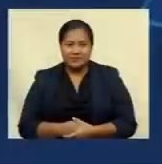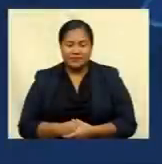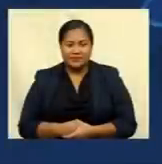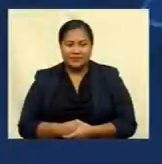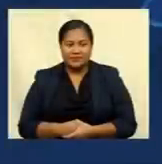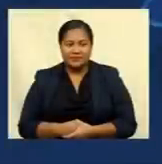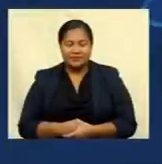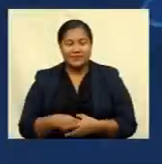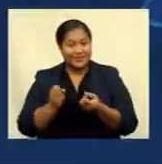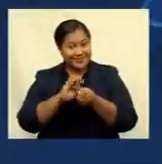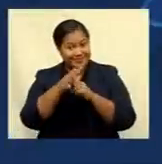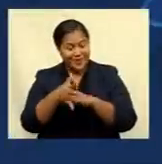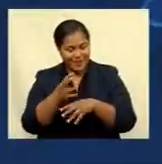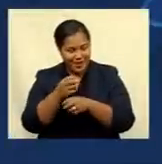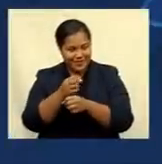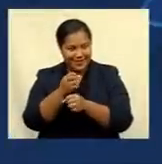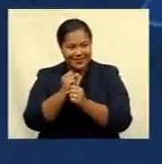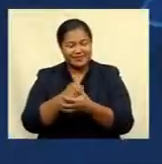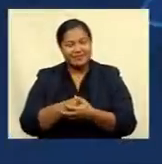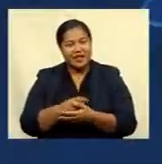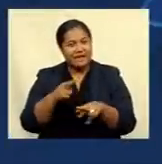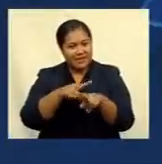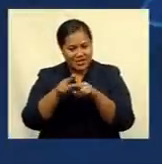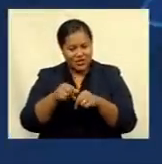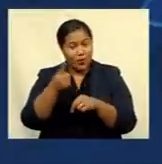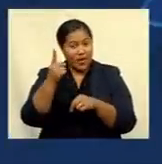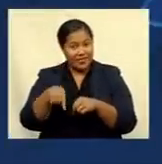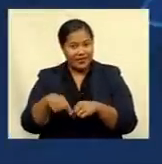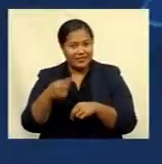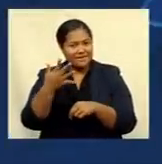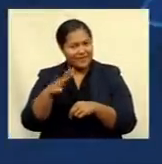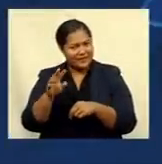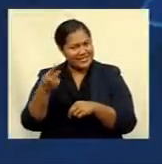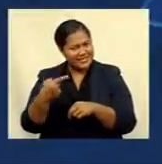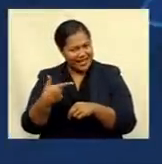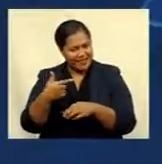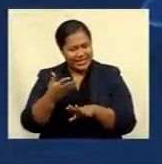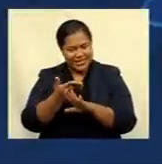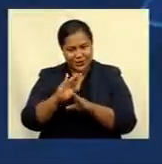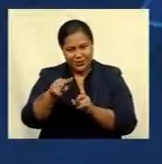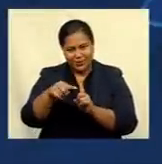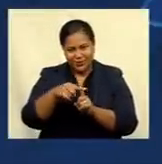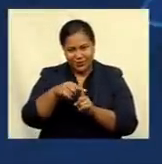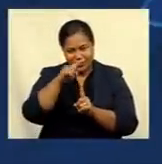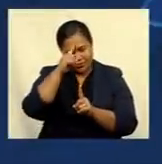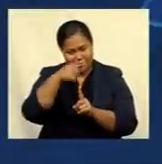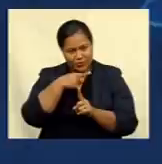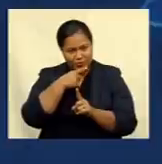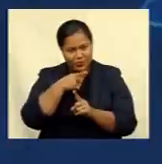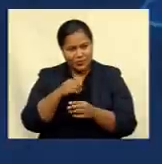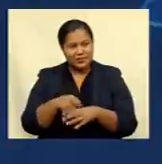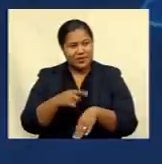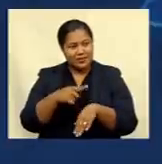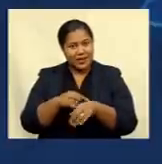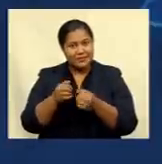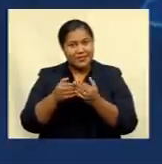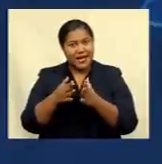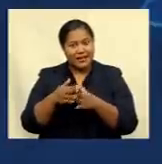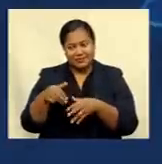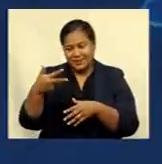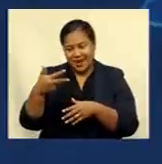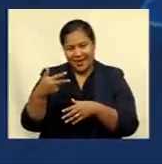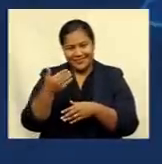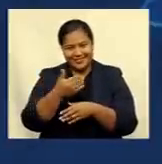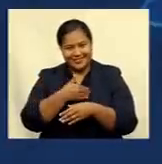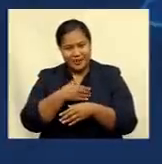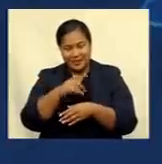And to our latest COVID-19 update, Fiji had 1,057 new COVID-19 infections for the period ending 8 a.m.